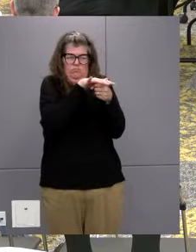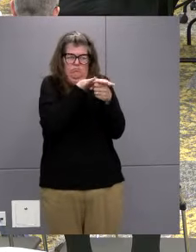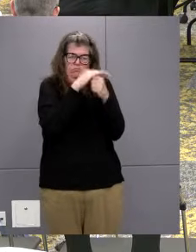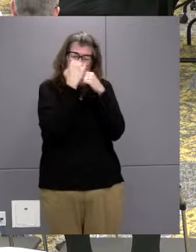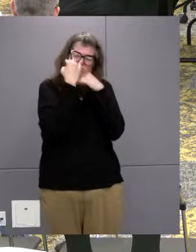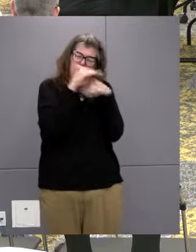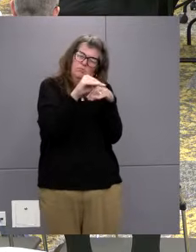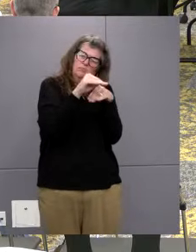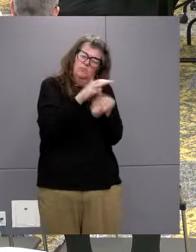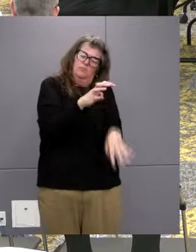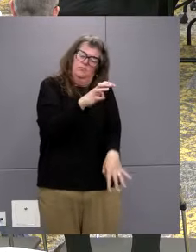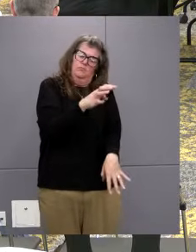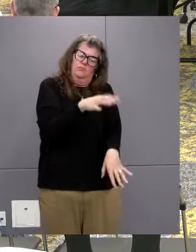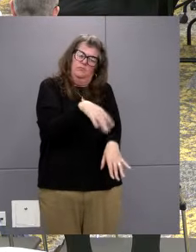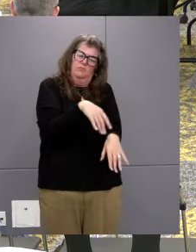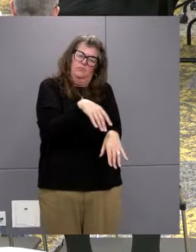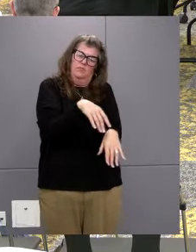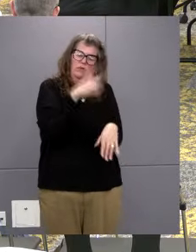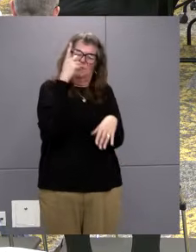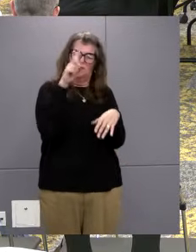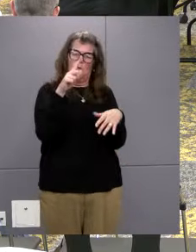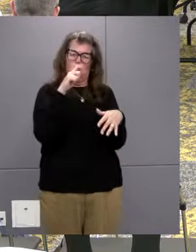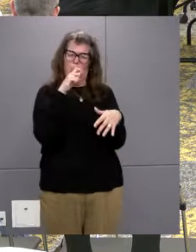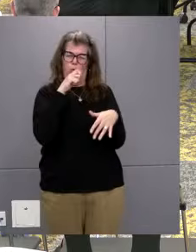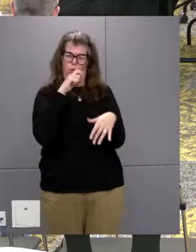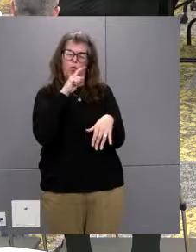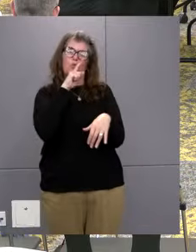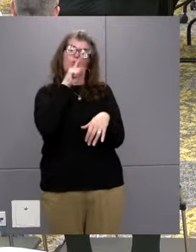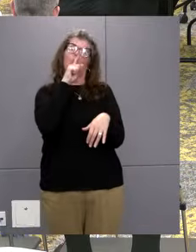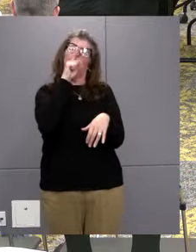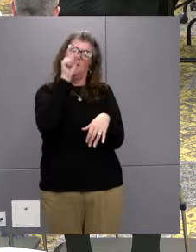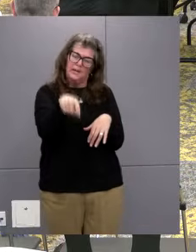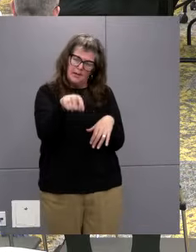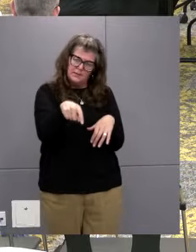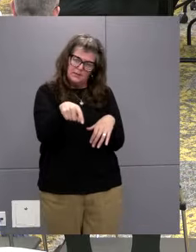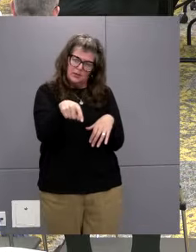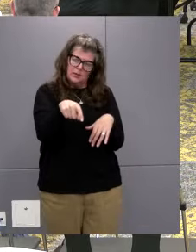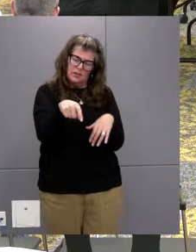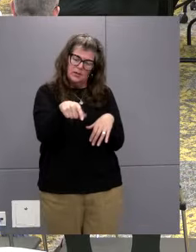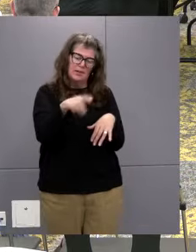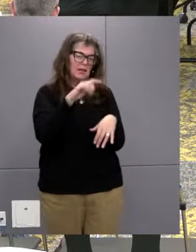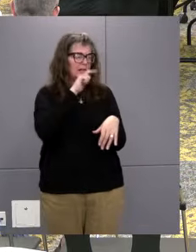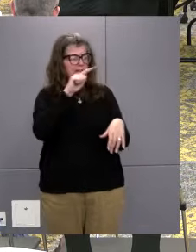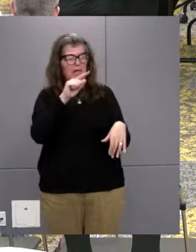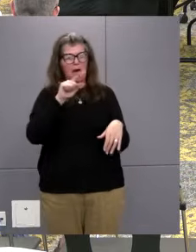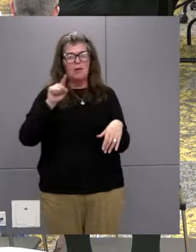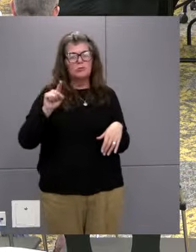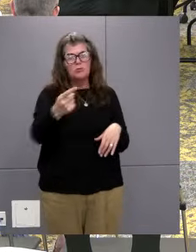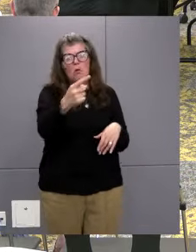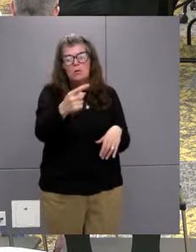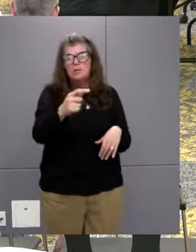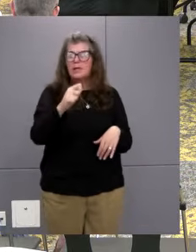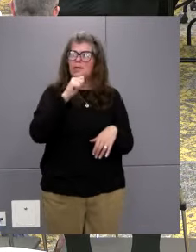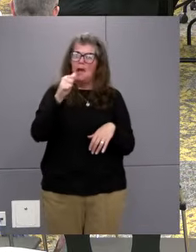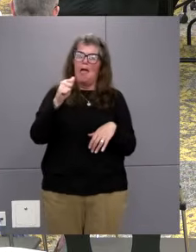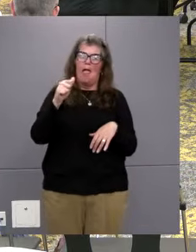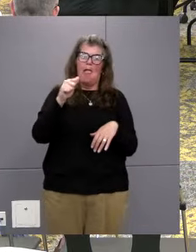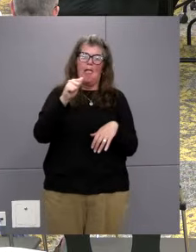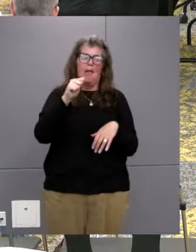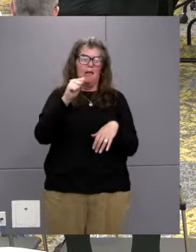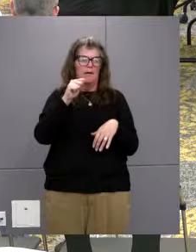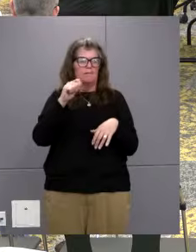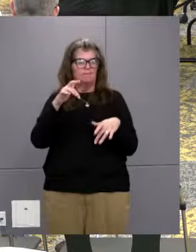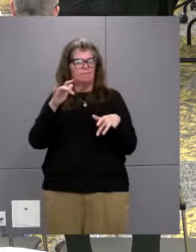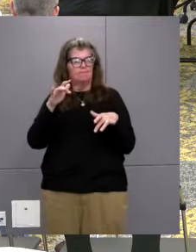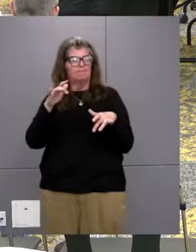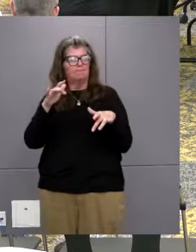those for whom it is really necessary is not an insulting or unusual thing at all. I